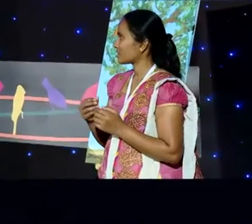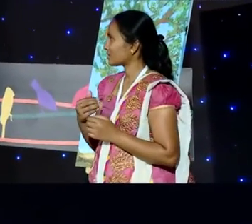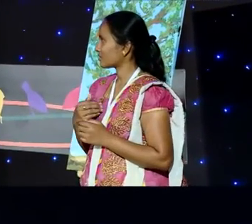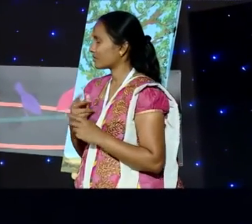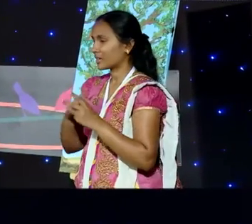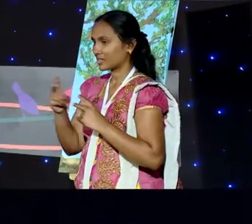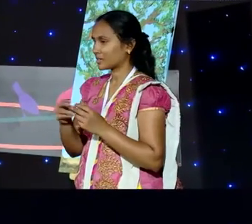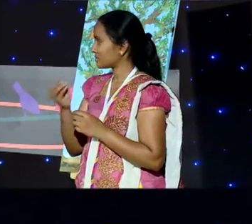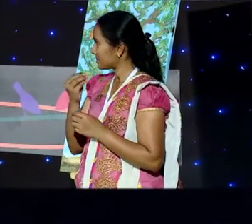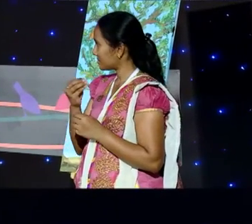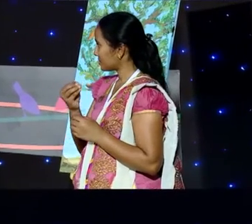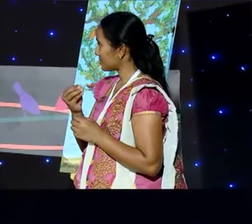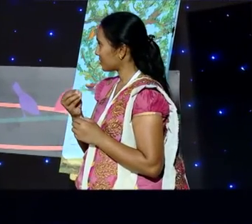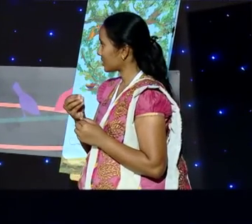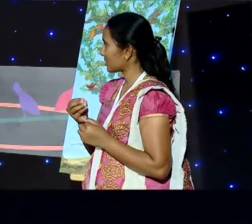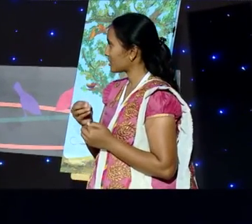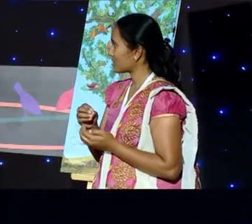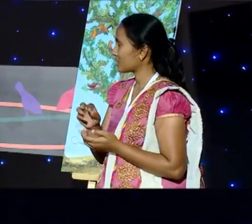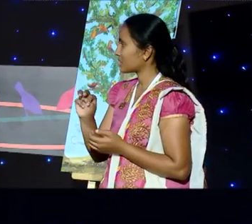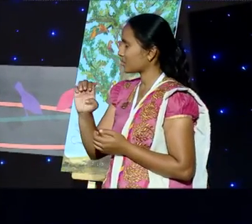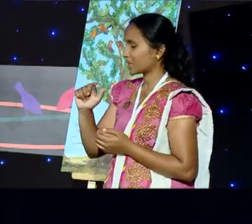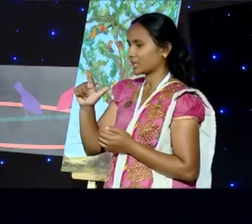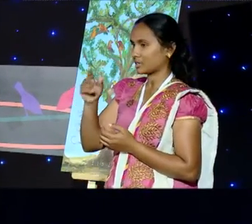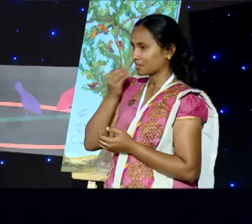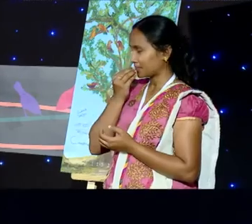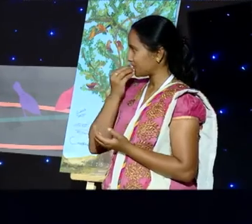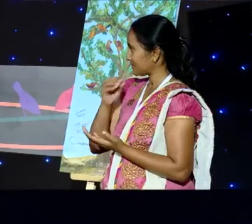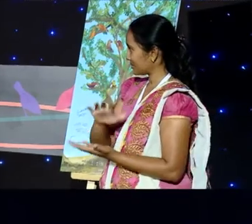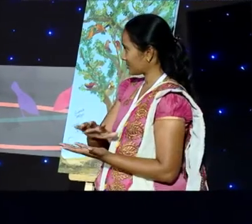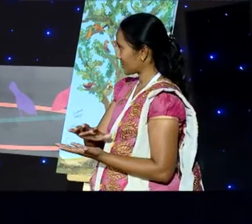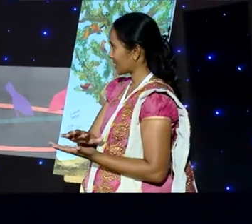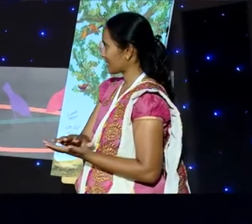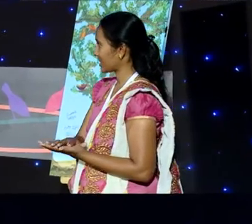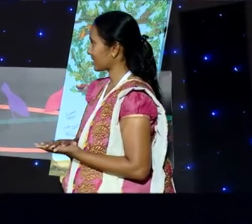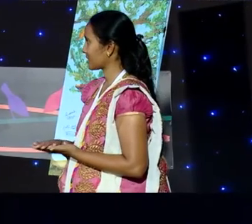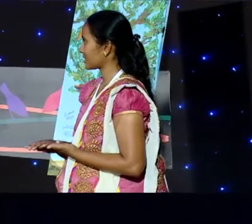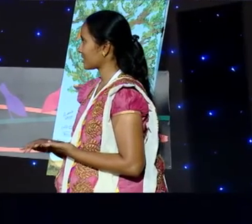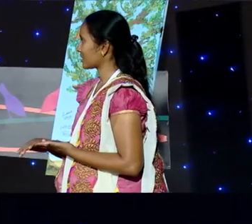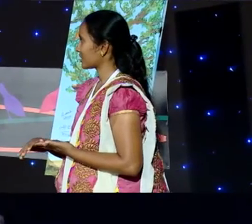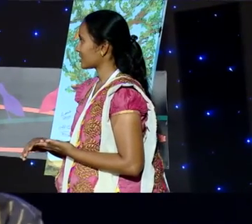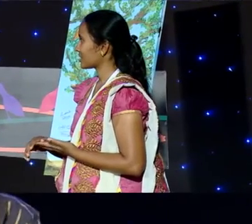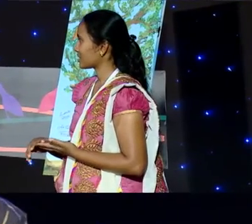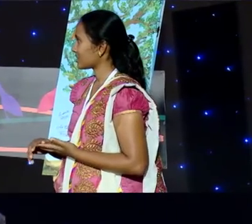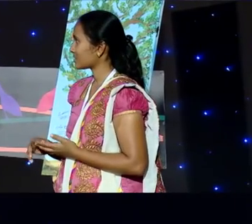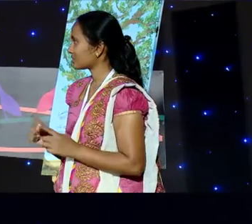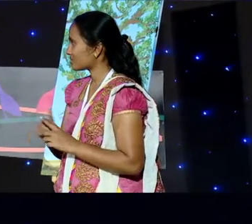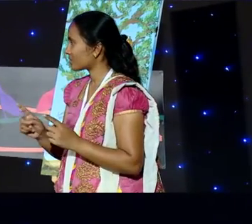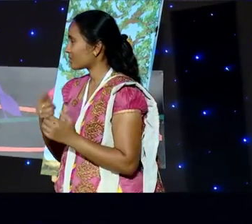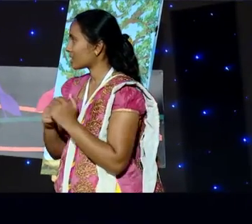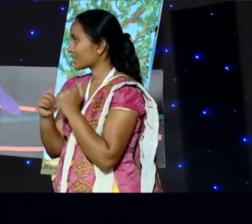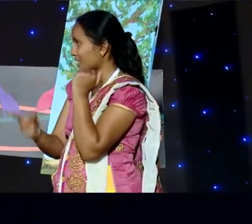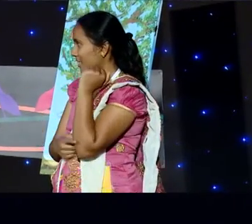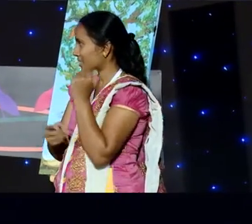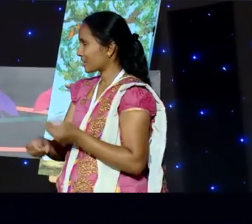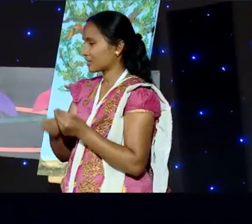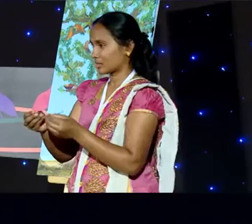every other place. When you have a meal, like any other restaurant, you would do what you need to do, but at the end, you get a